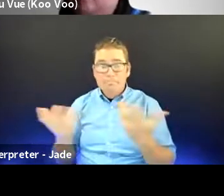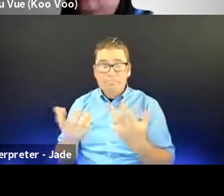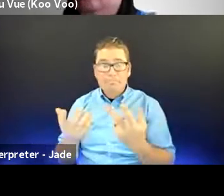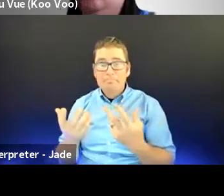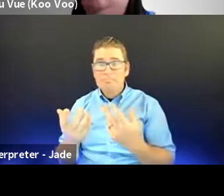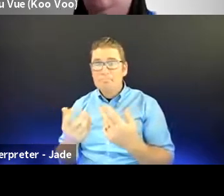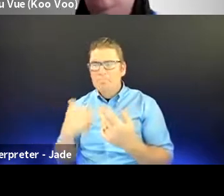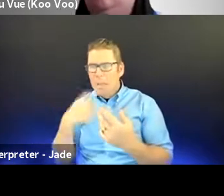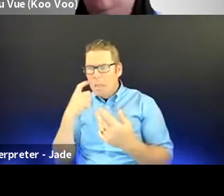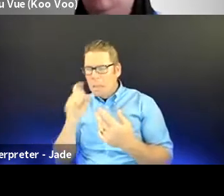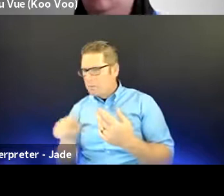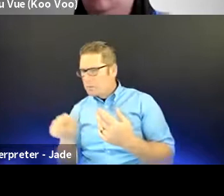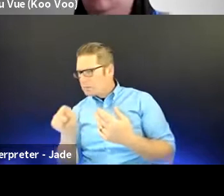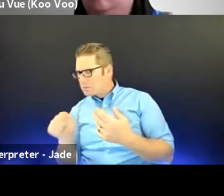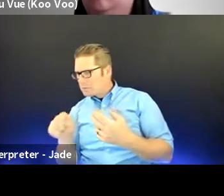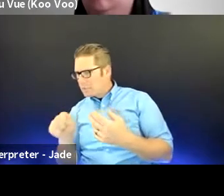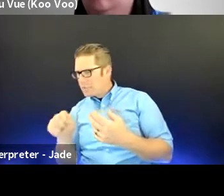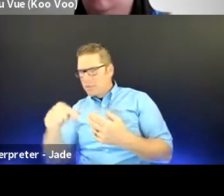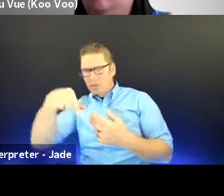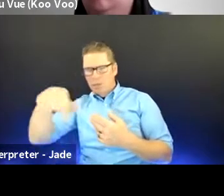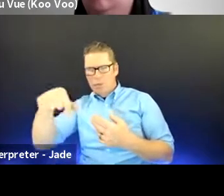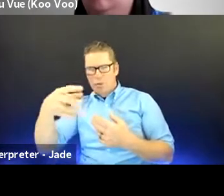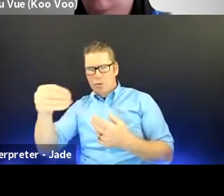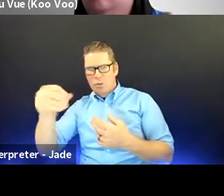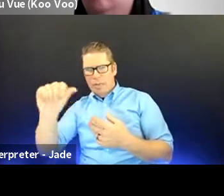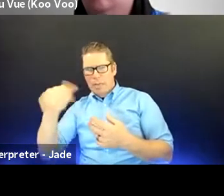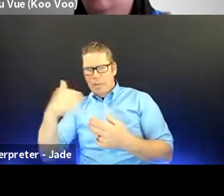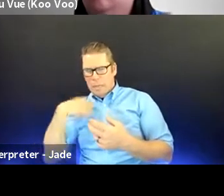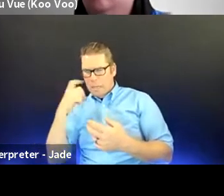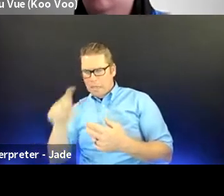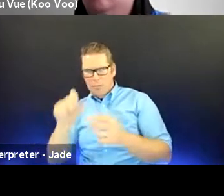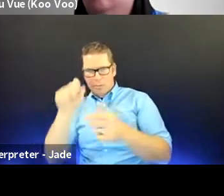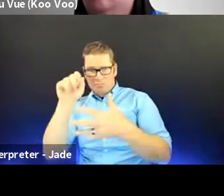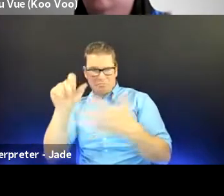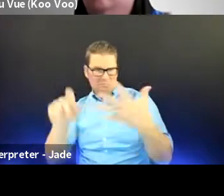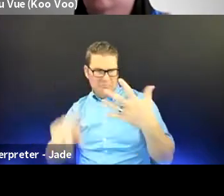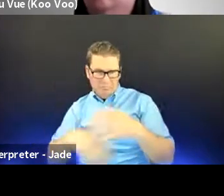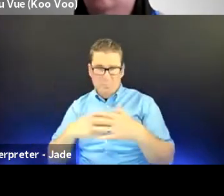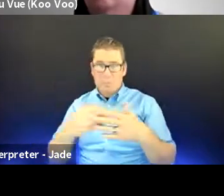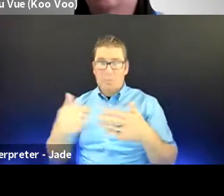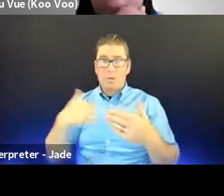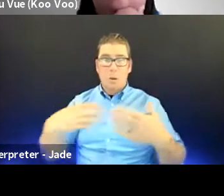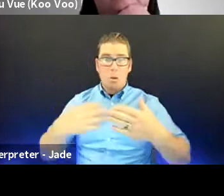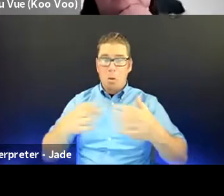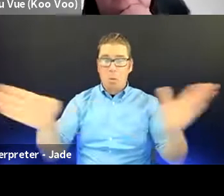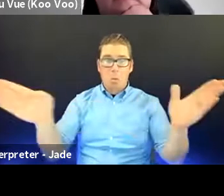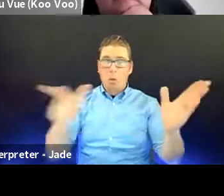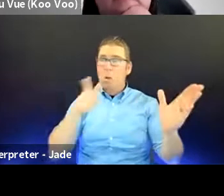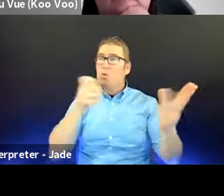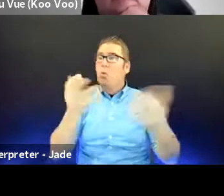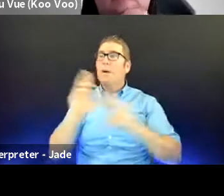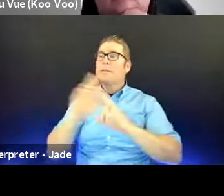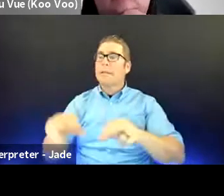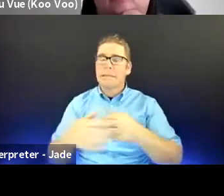questions on the Q&A, and I'll open it up to whoever wants to respond.